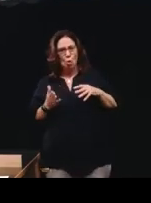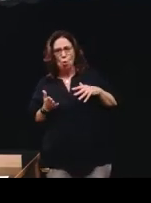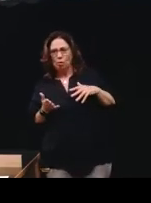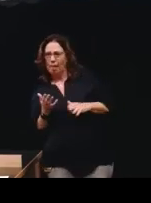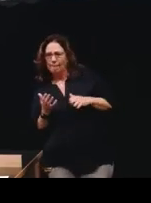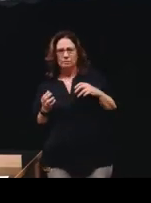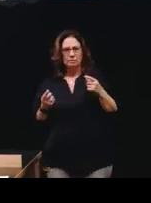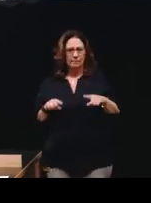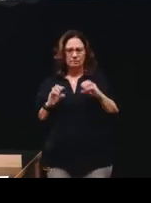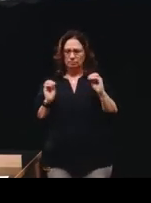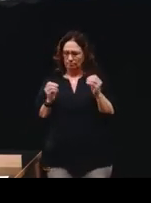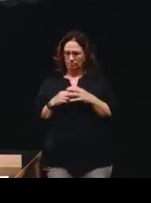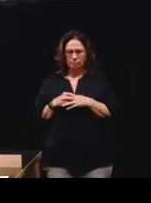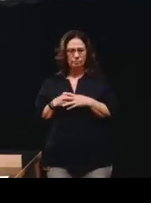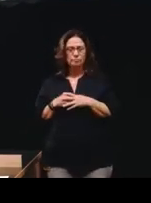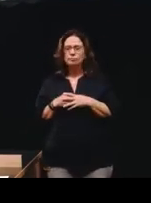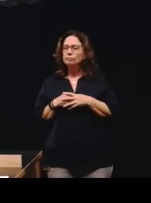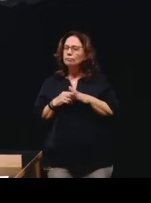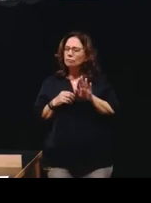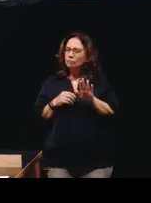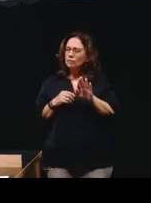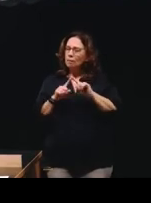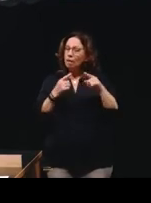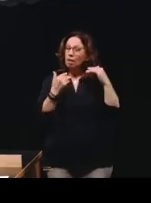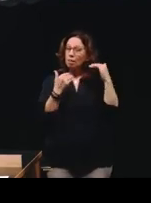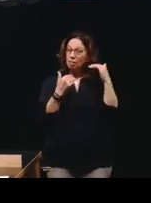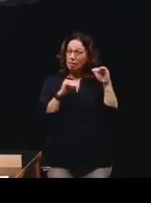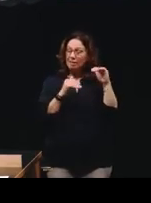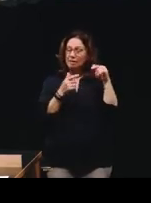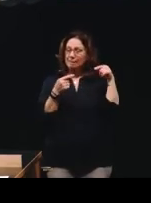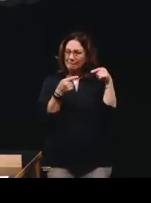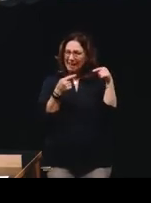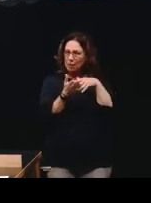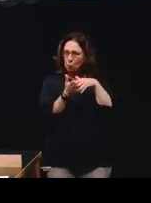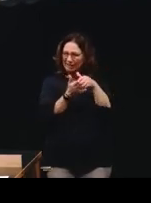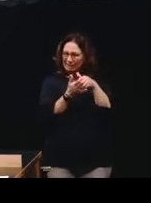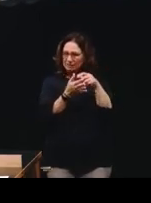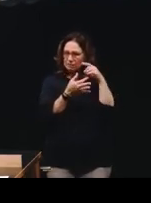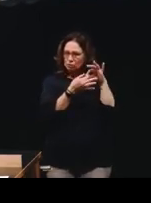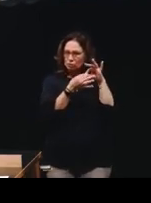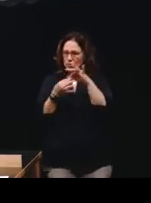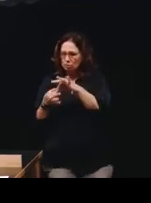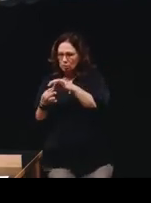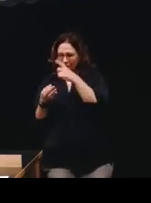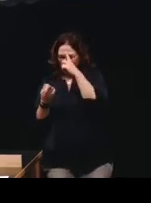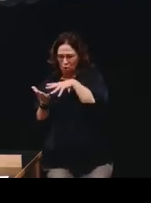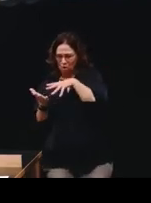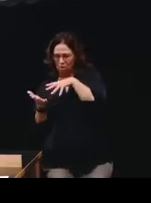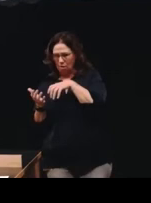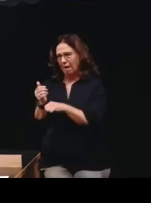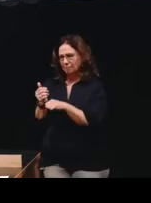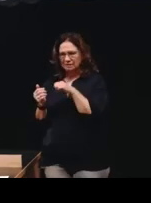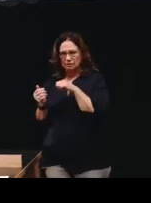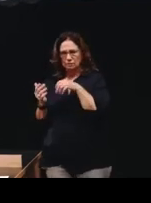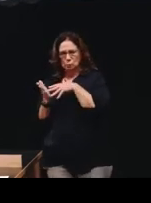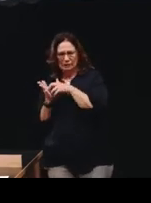giveaway weakness. You don't want to confuse pain-limited weakness for collapsing giveaway weakness in the setting of functional